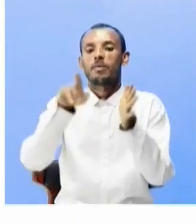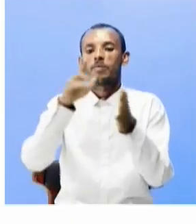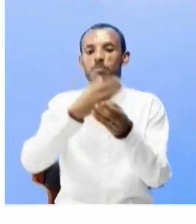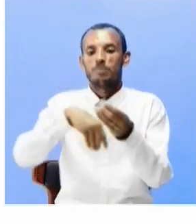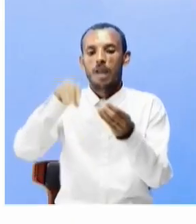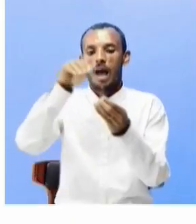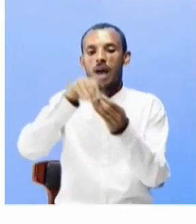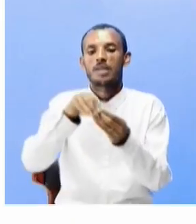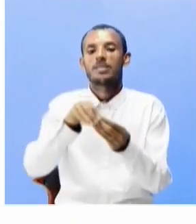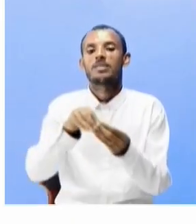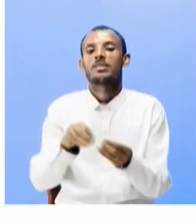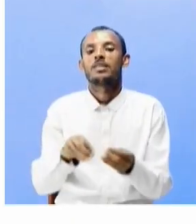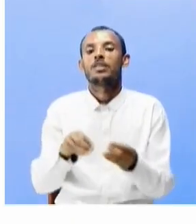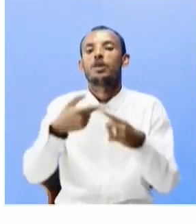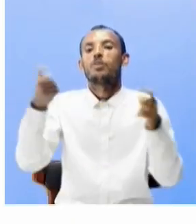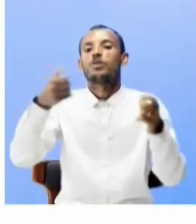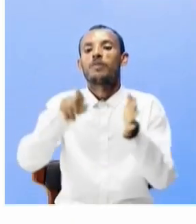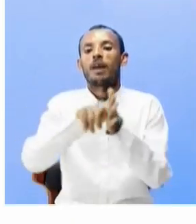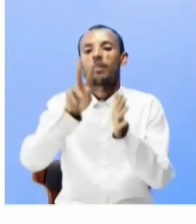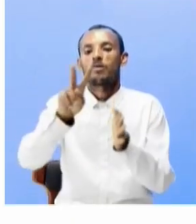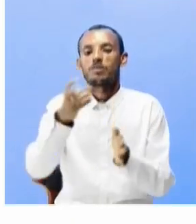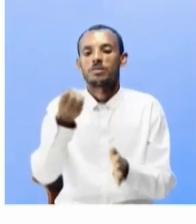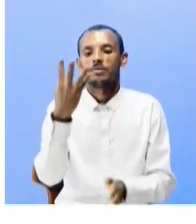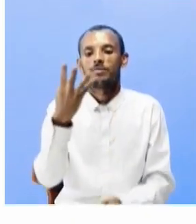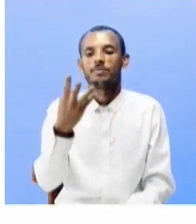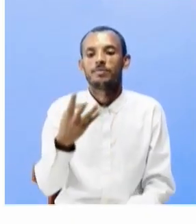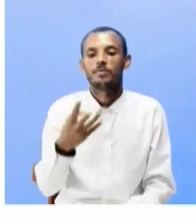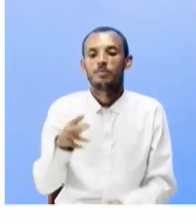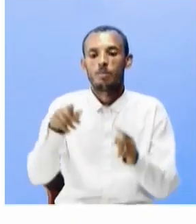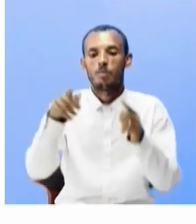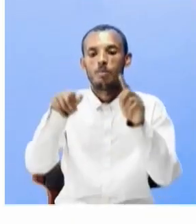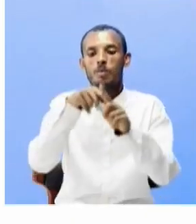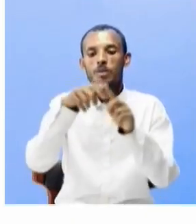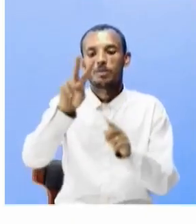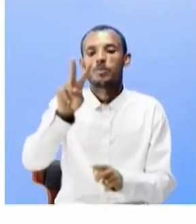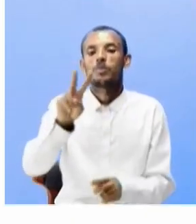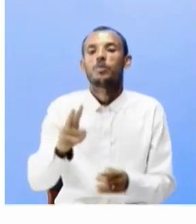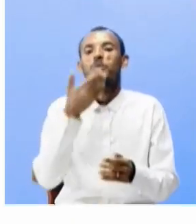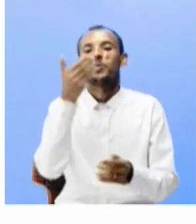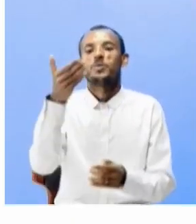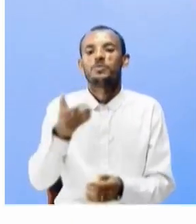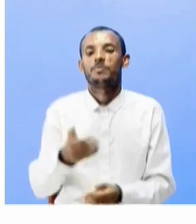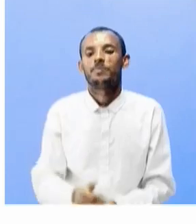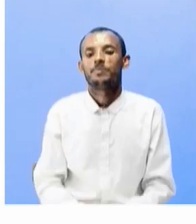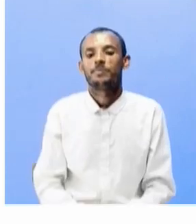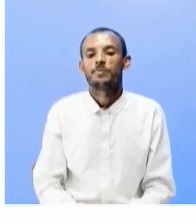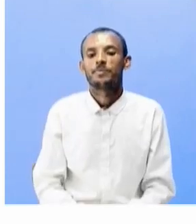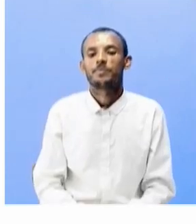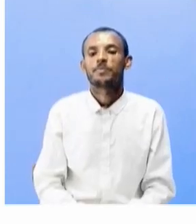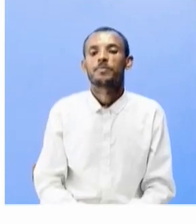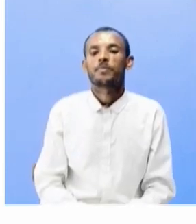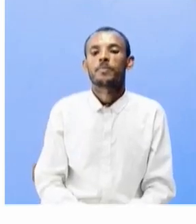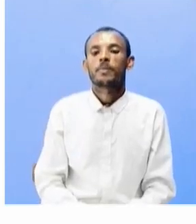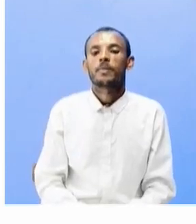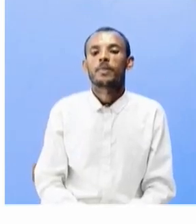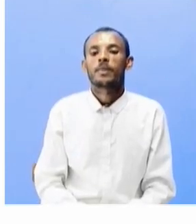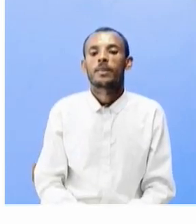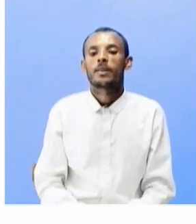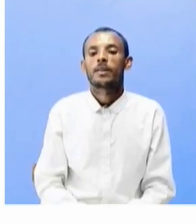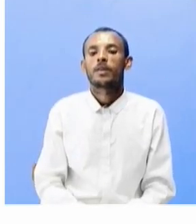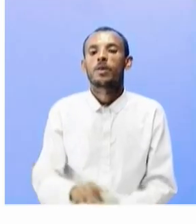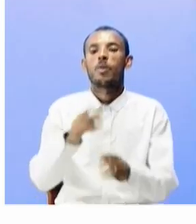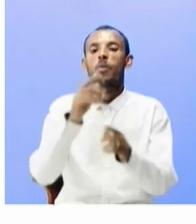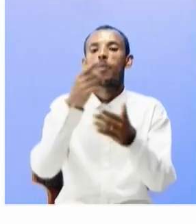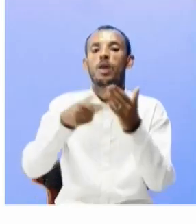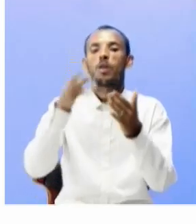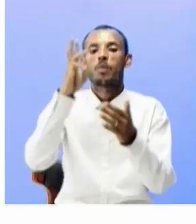plus, what is opposite of negative 2? Positive 2. Good. So, what will